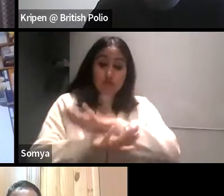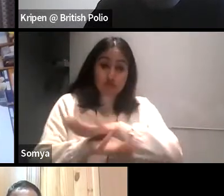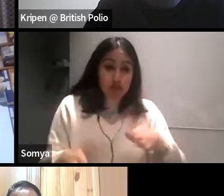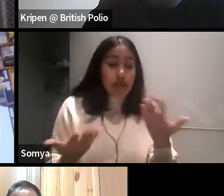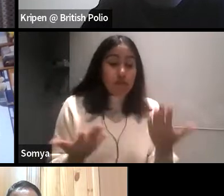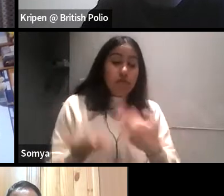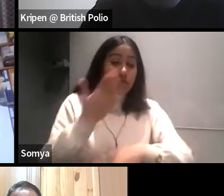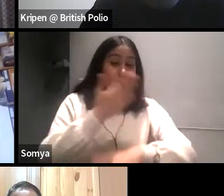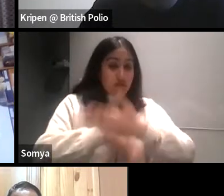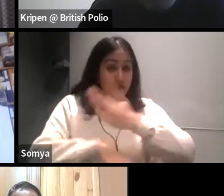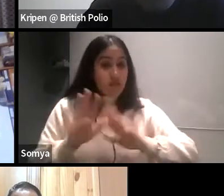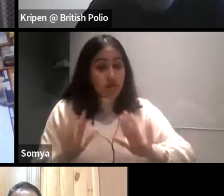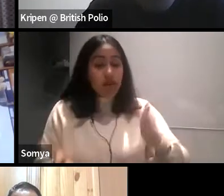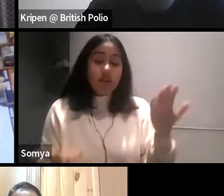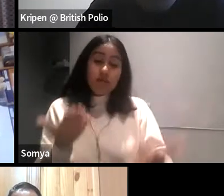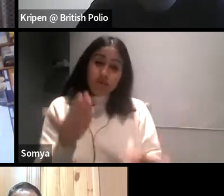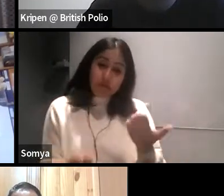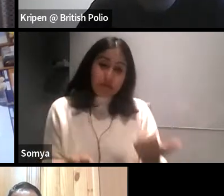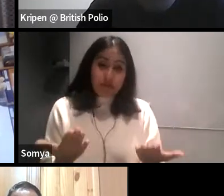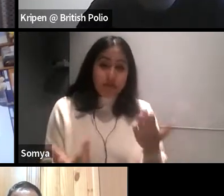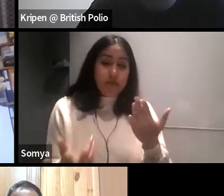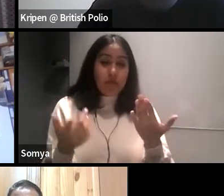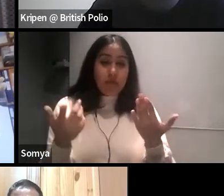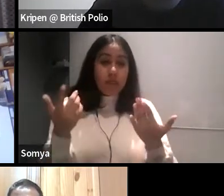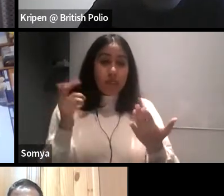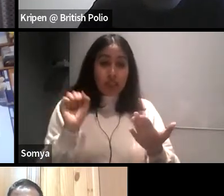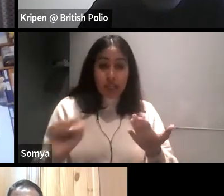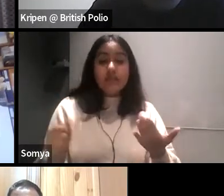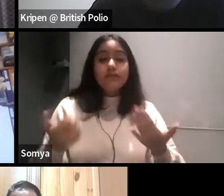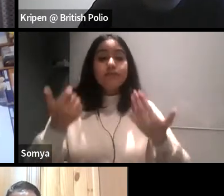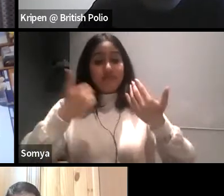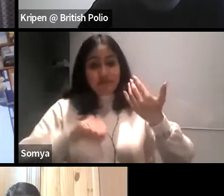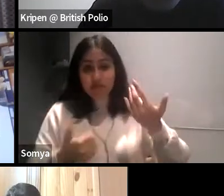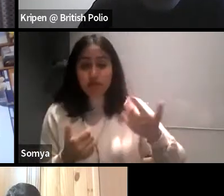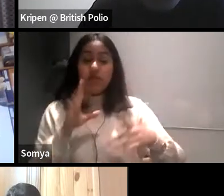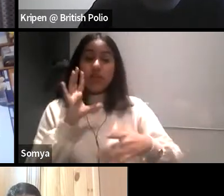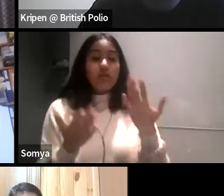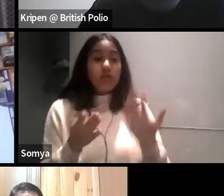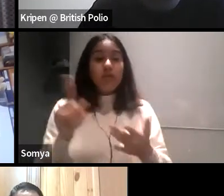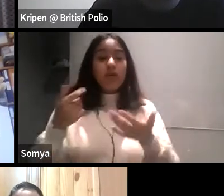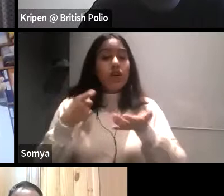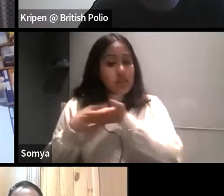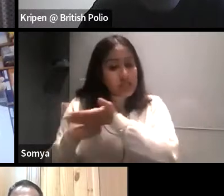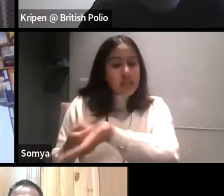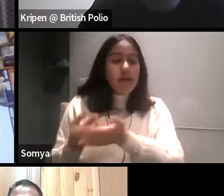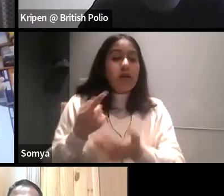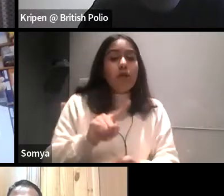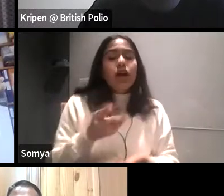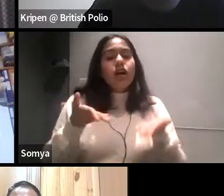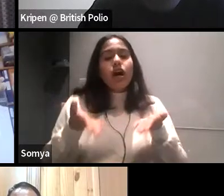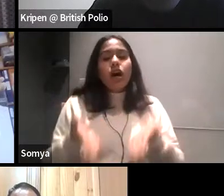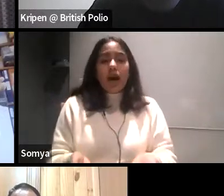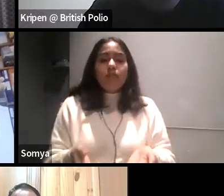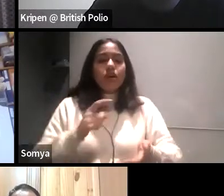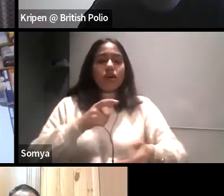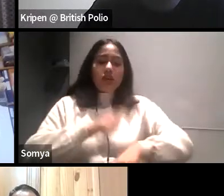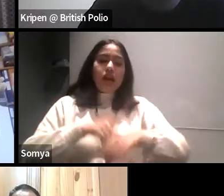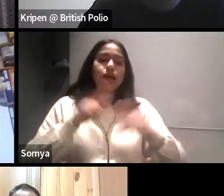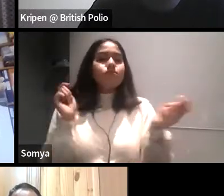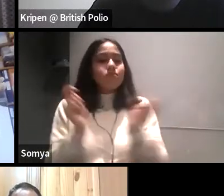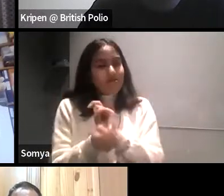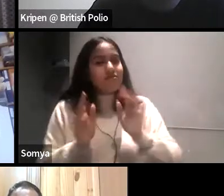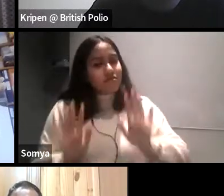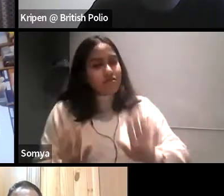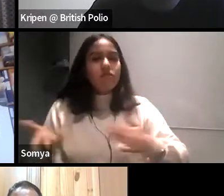of disability is always considered some kind of a bad omen, or really was not respected well. But today, times have changed